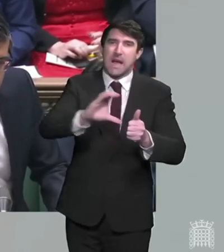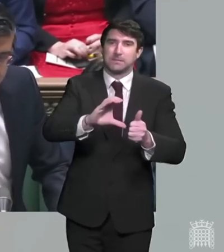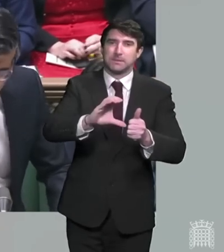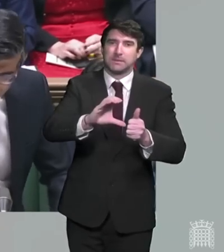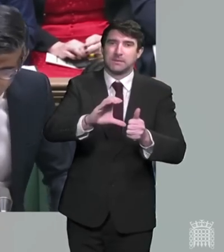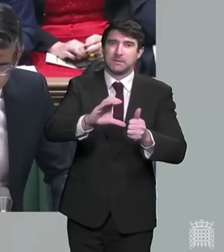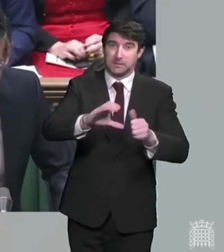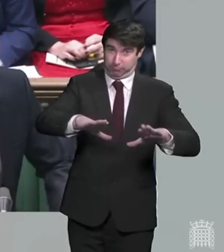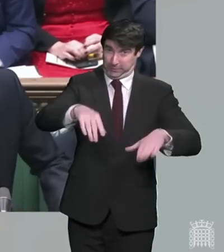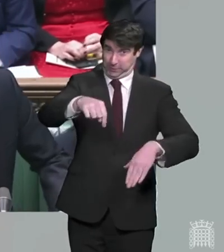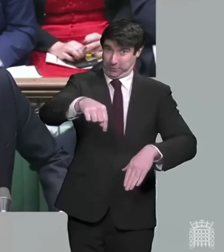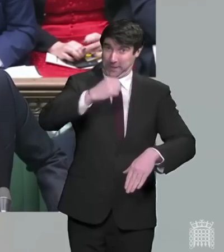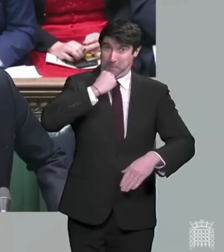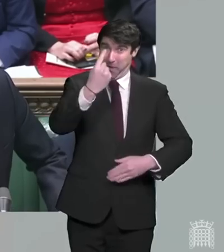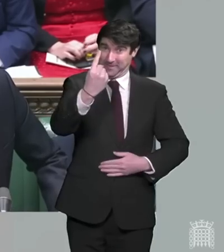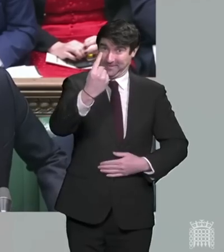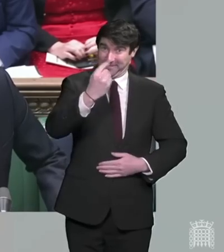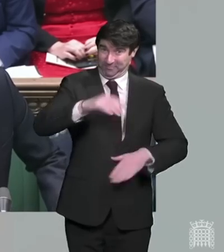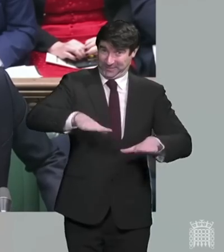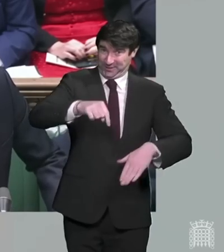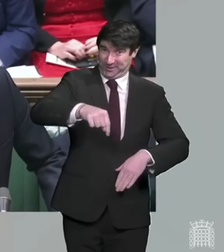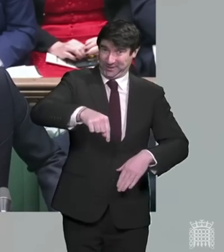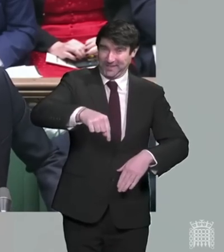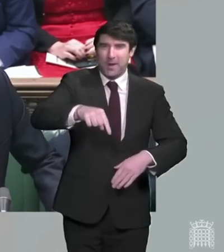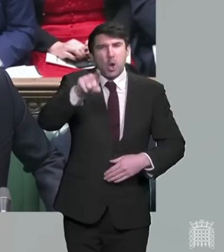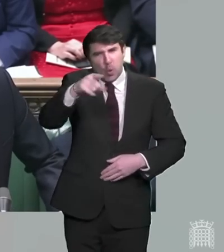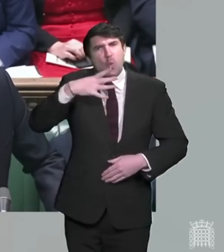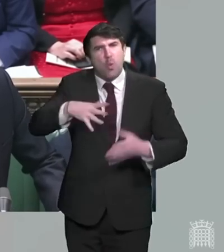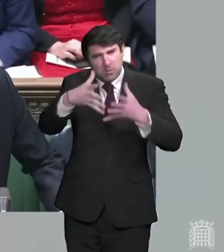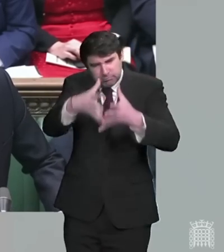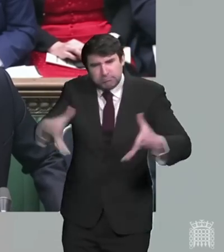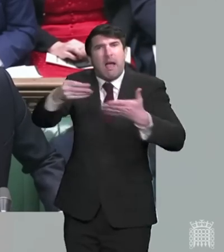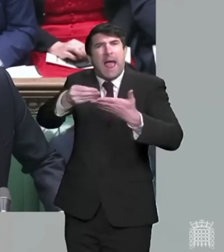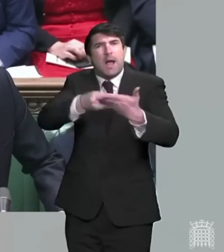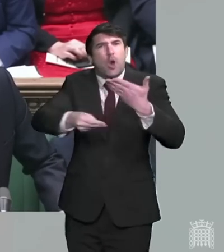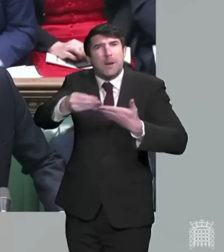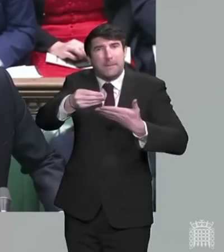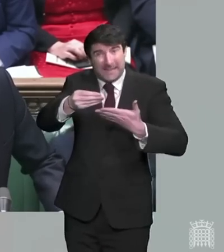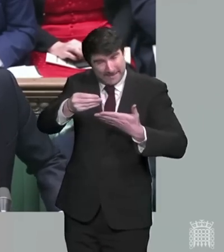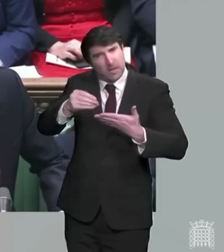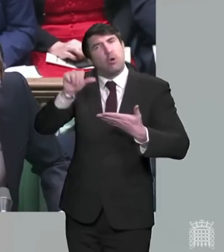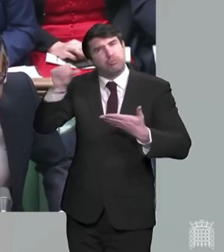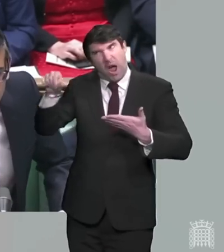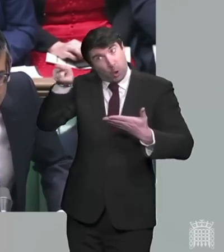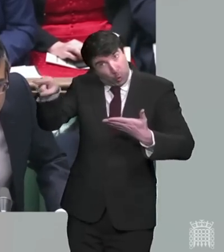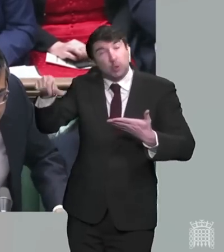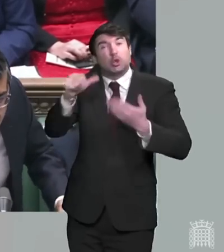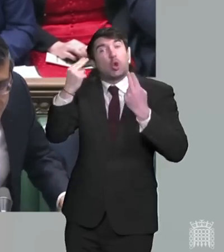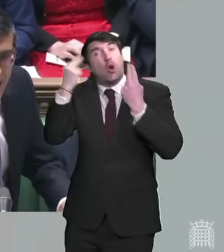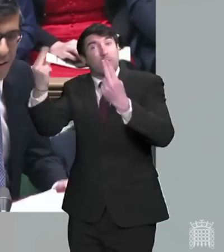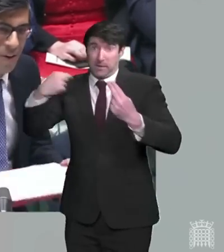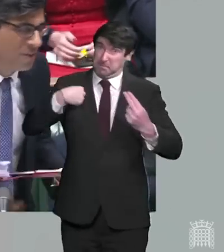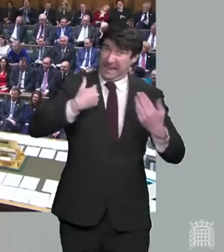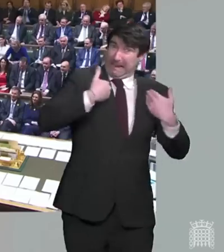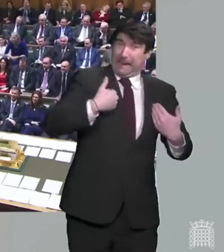he's serious about getting the economy growing, then he should stand up to the vested interests in the unions and back our minimum